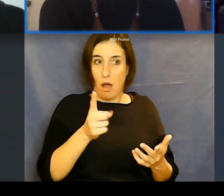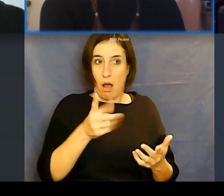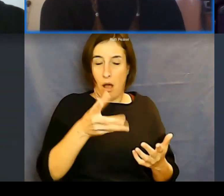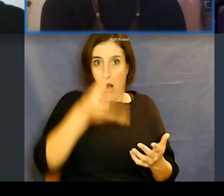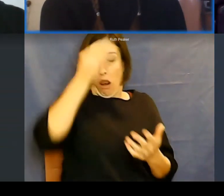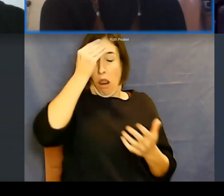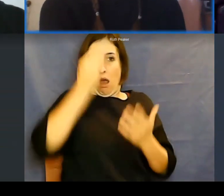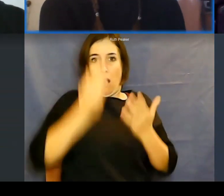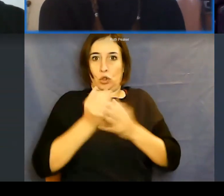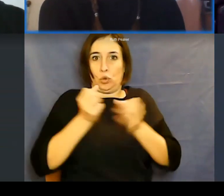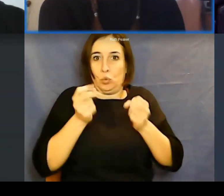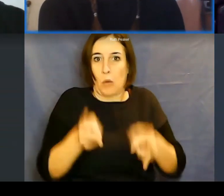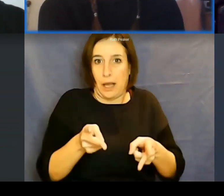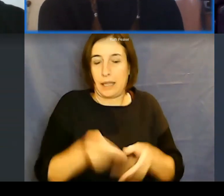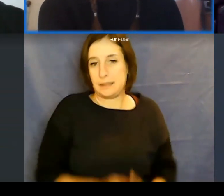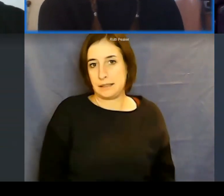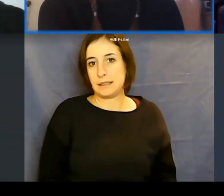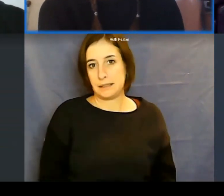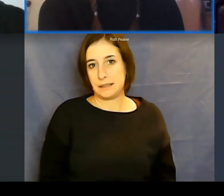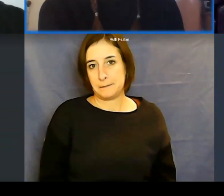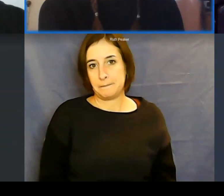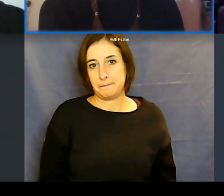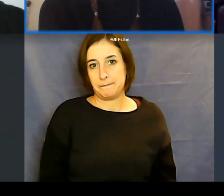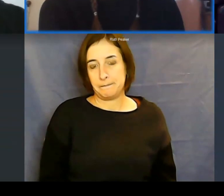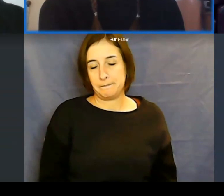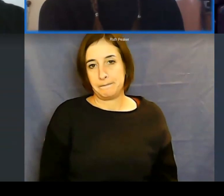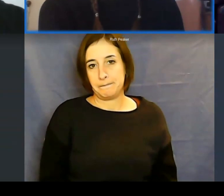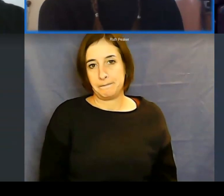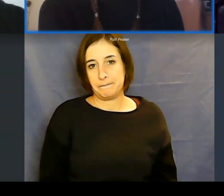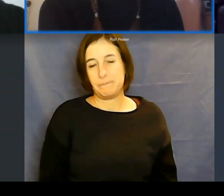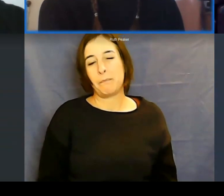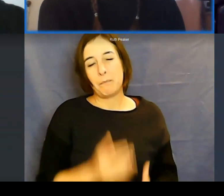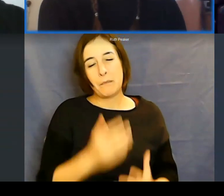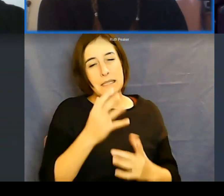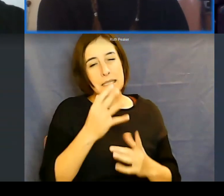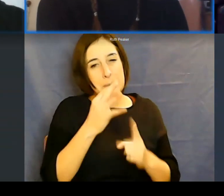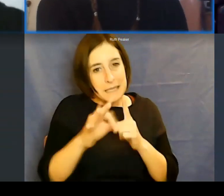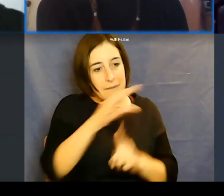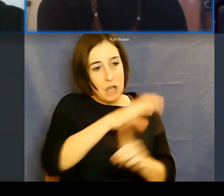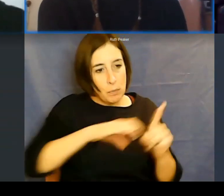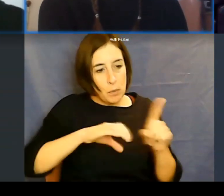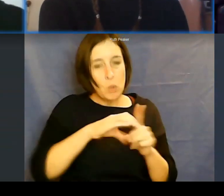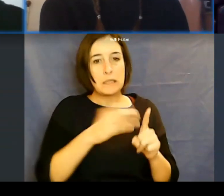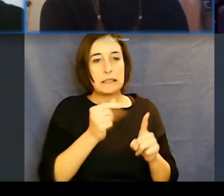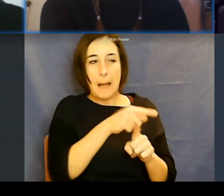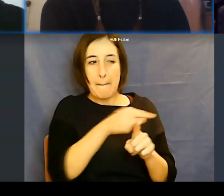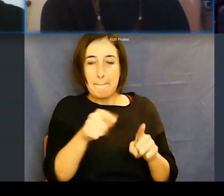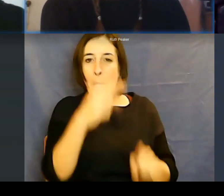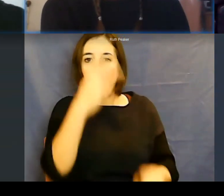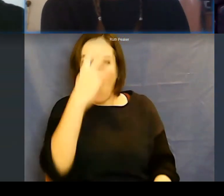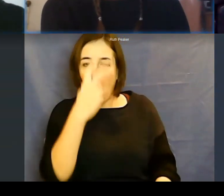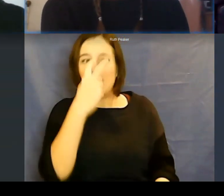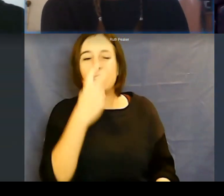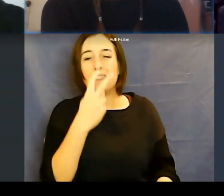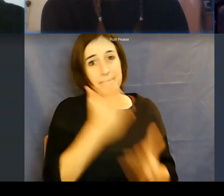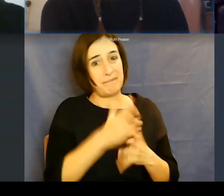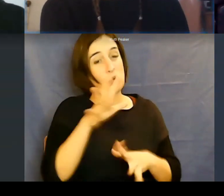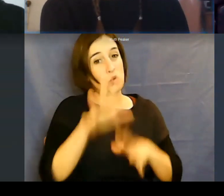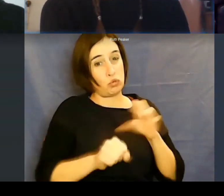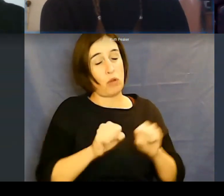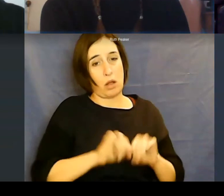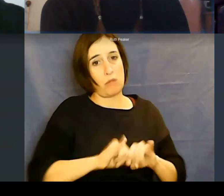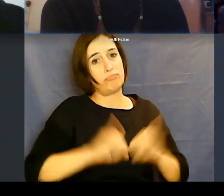working predominantly with people over a certain age group from specific communities. Yeah, thanks, Emily.